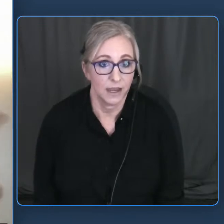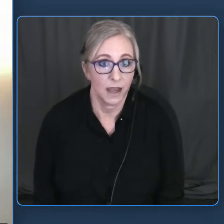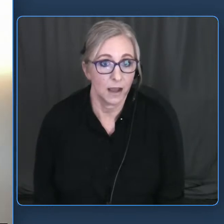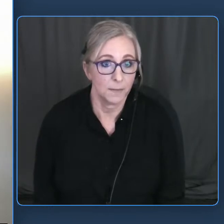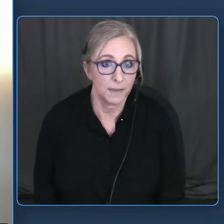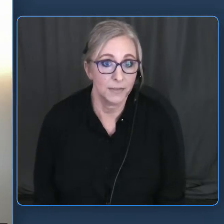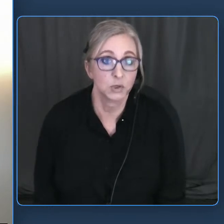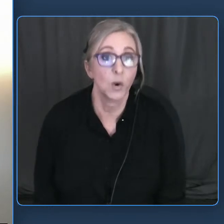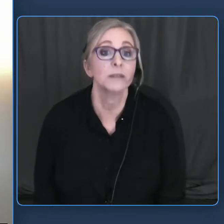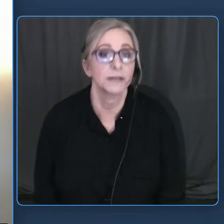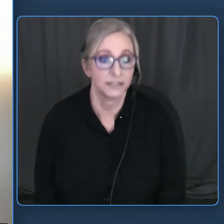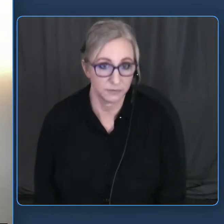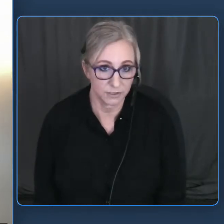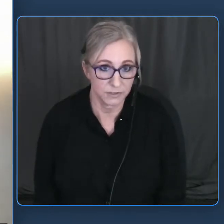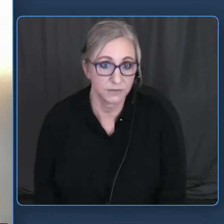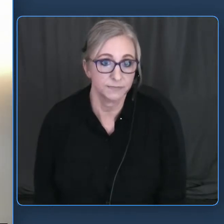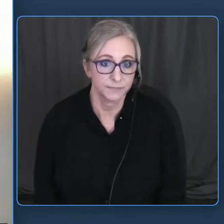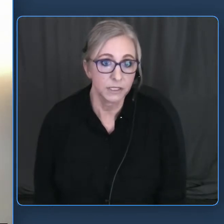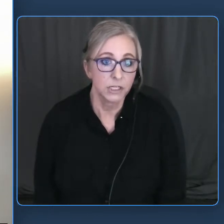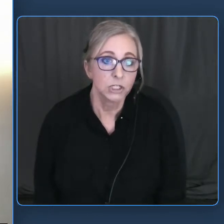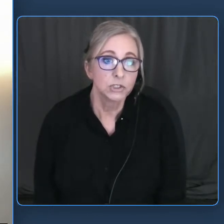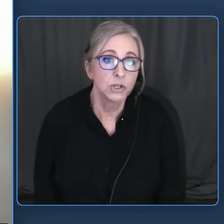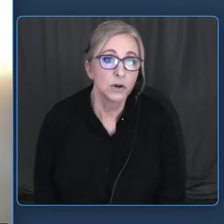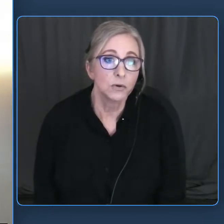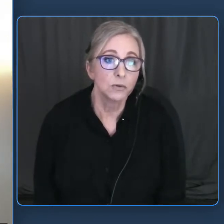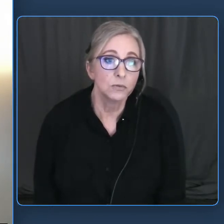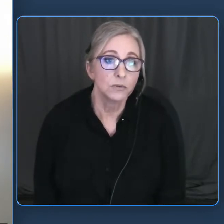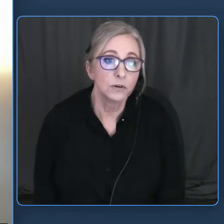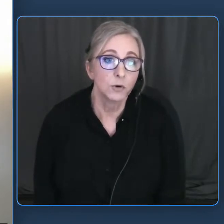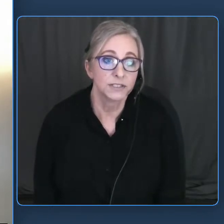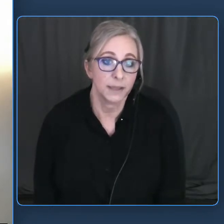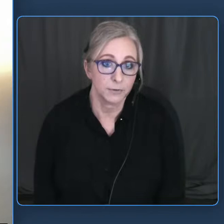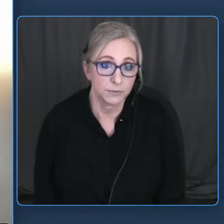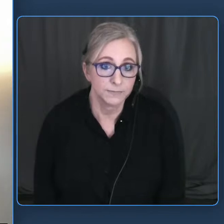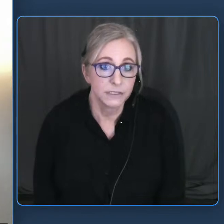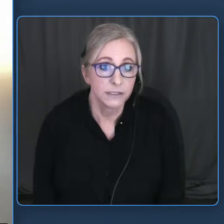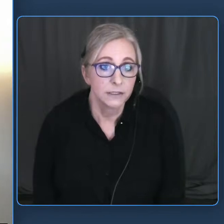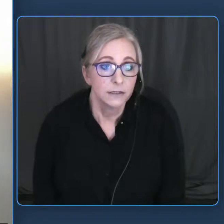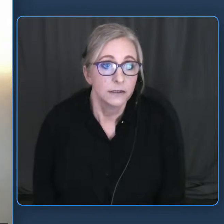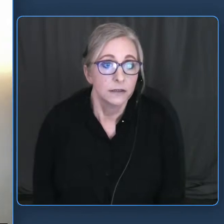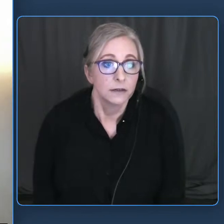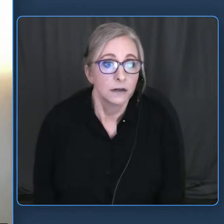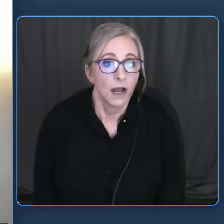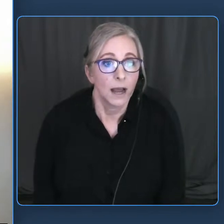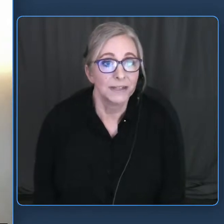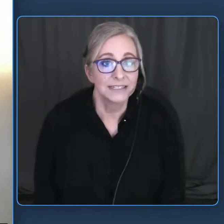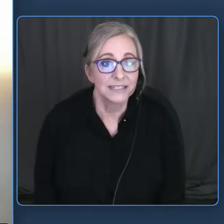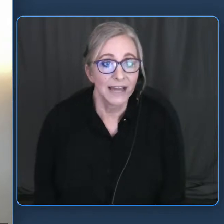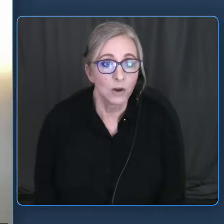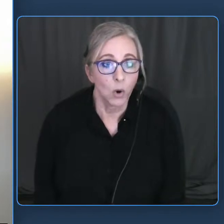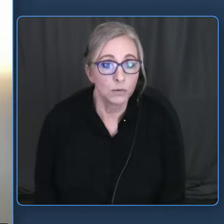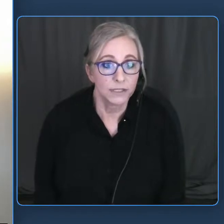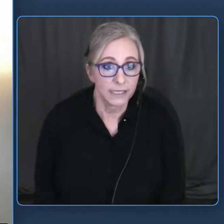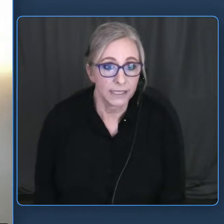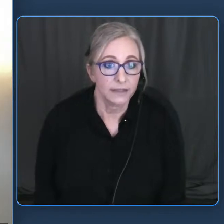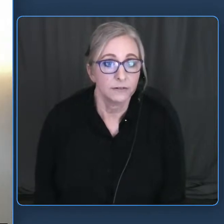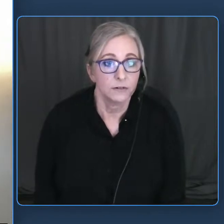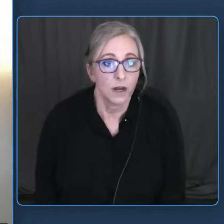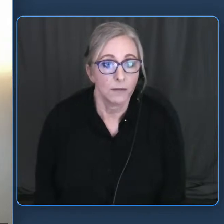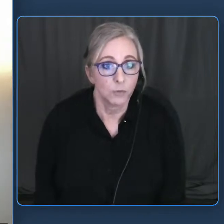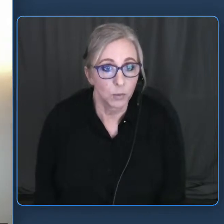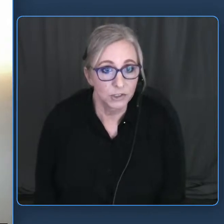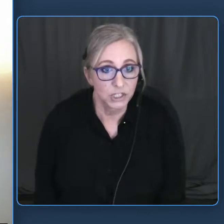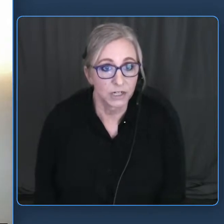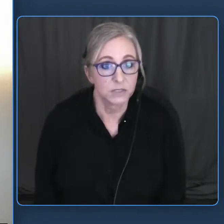happened. And there's quite a big difference. So, for example, it's not